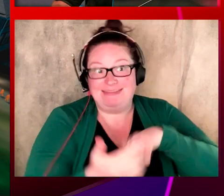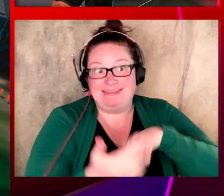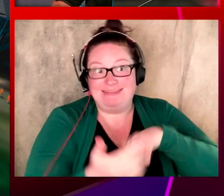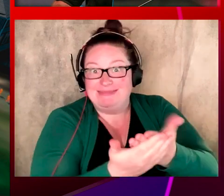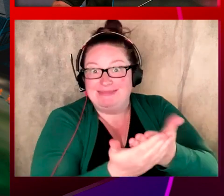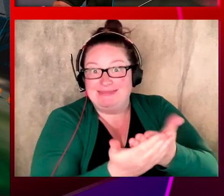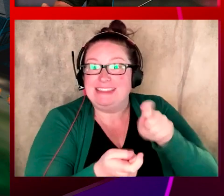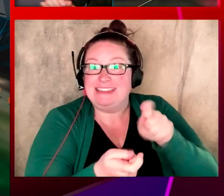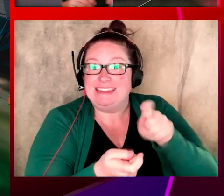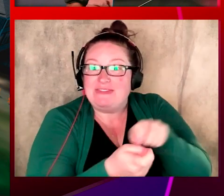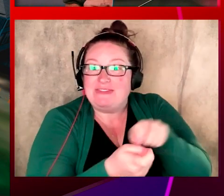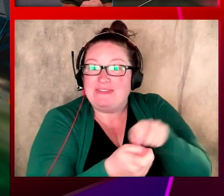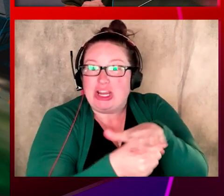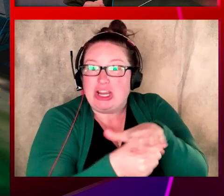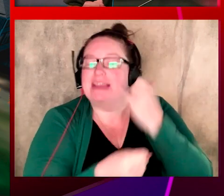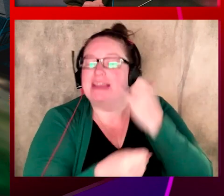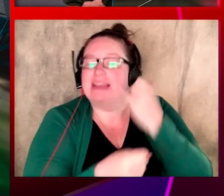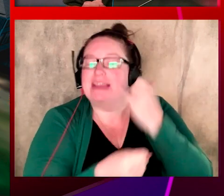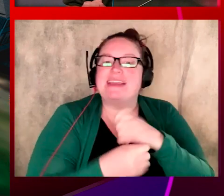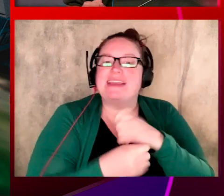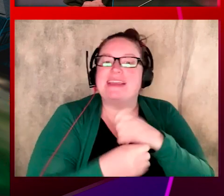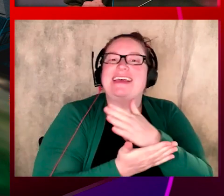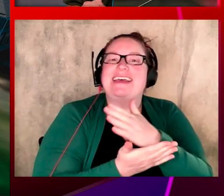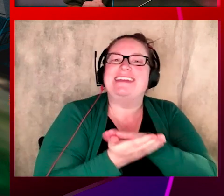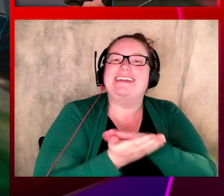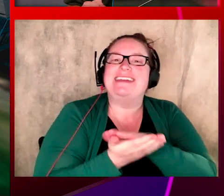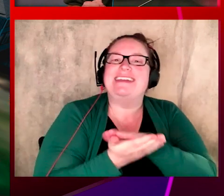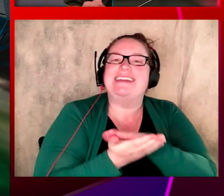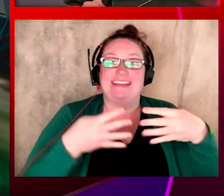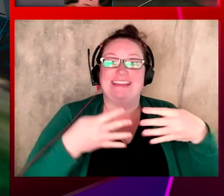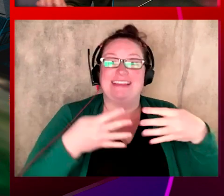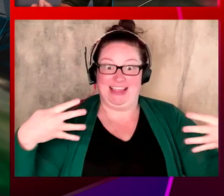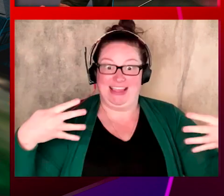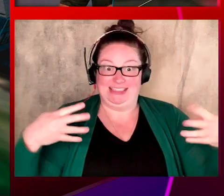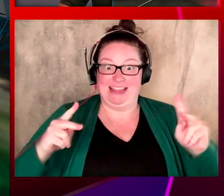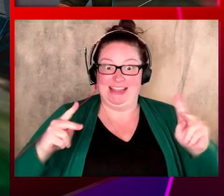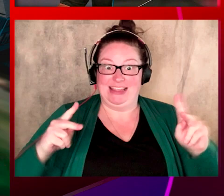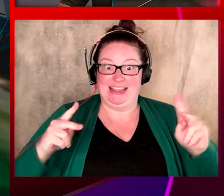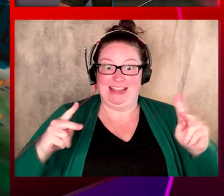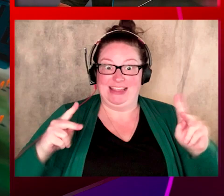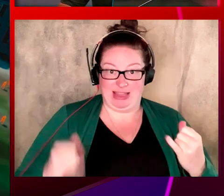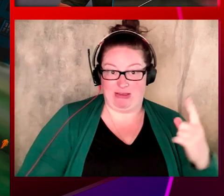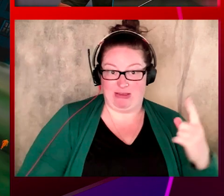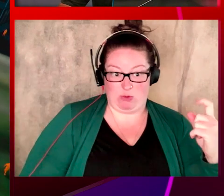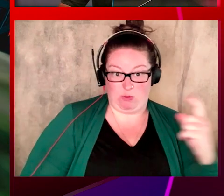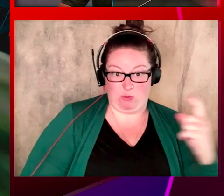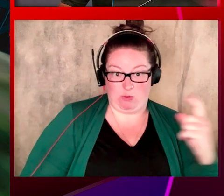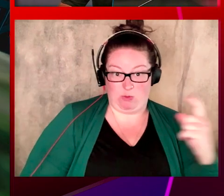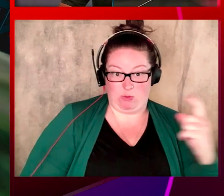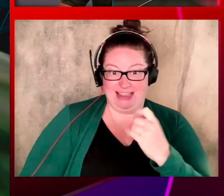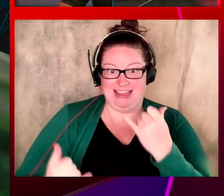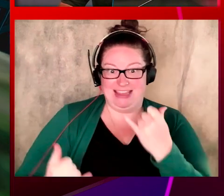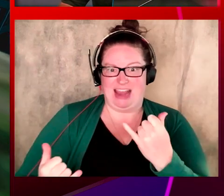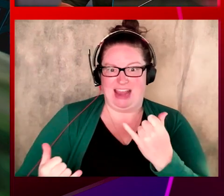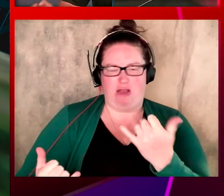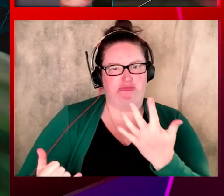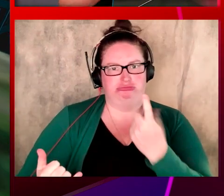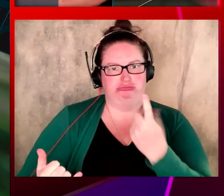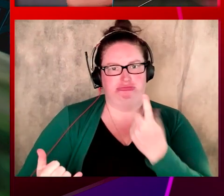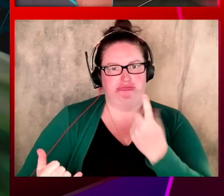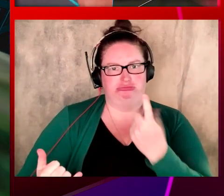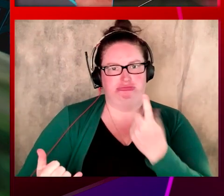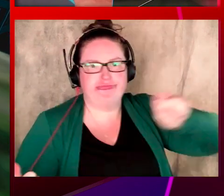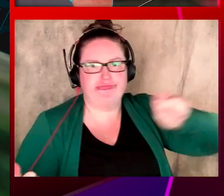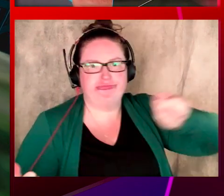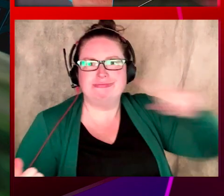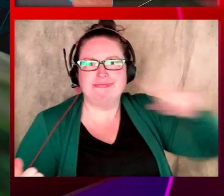a nice fence over here, you'll see that the people that were walking there now have to. They've changed direction. So